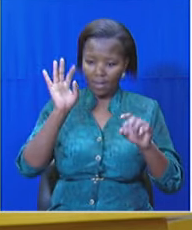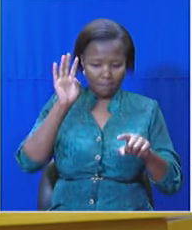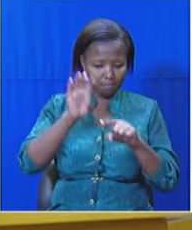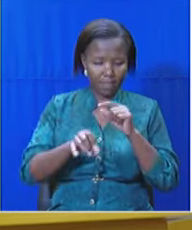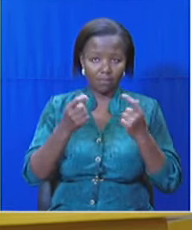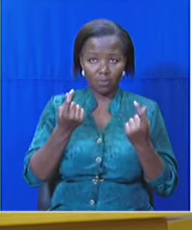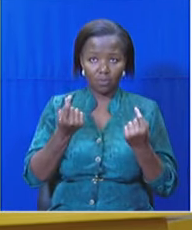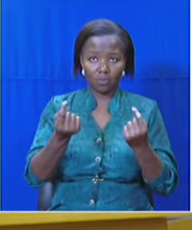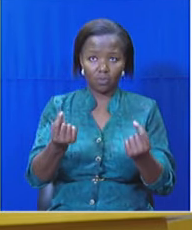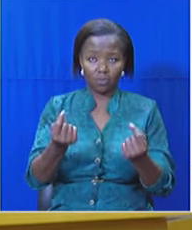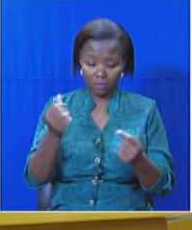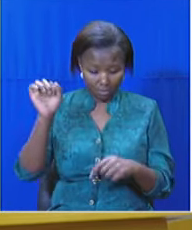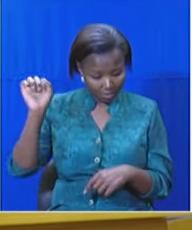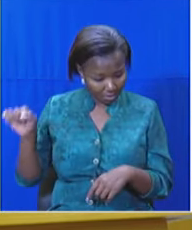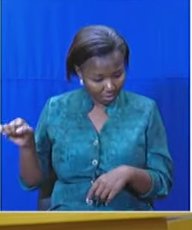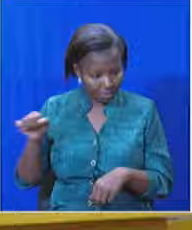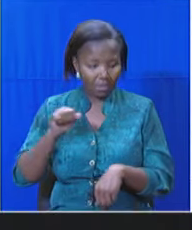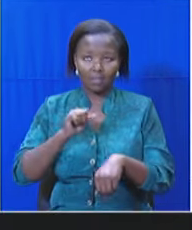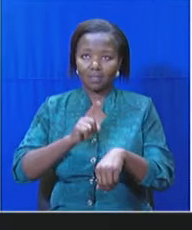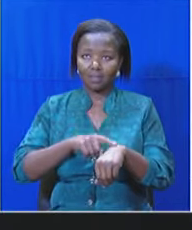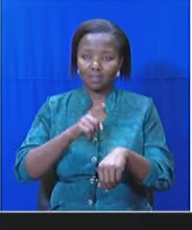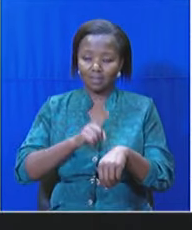at all. Yes? Your time is up.